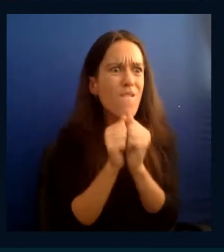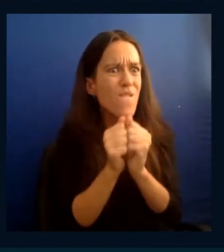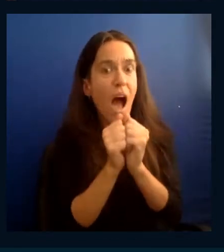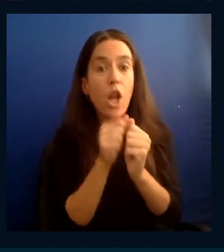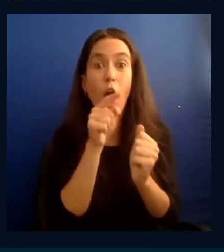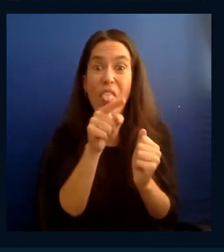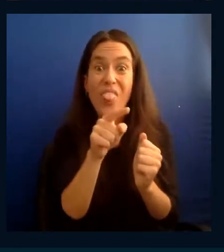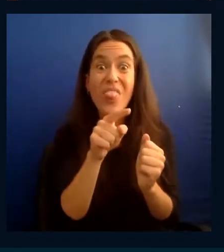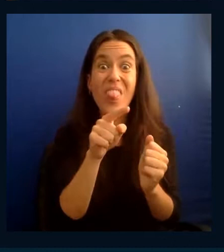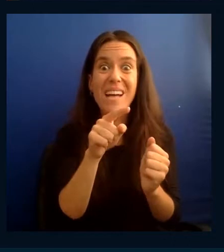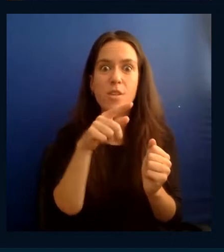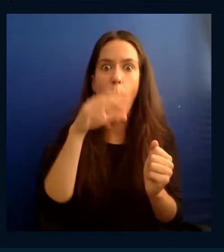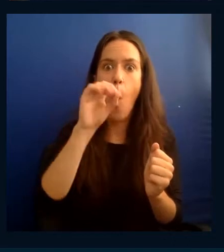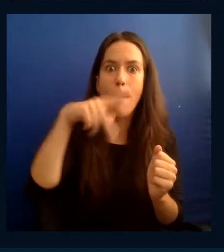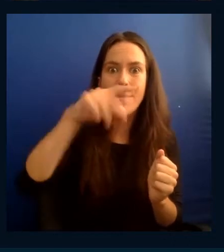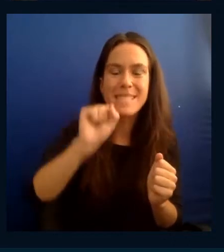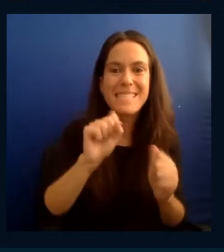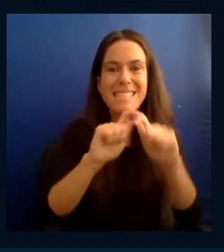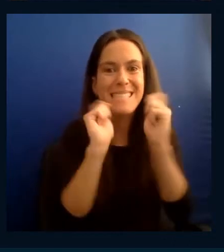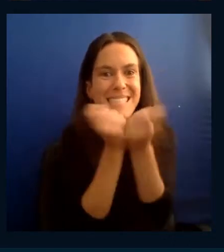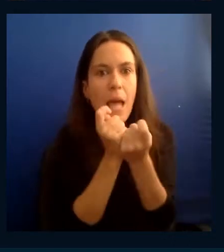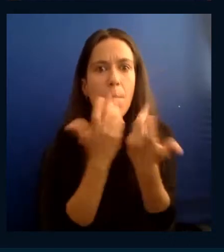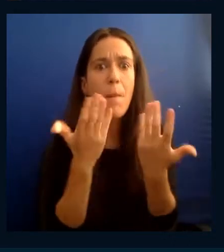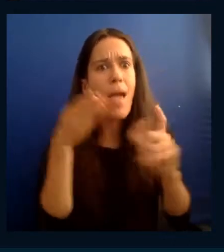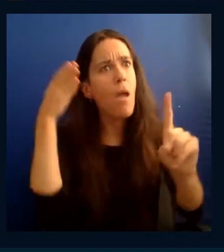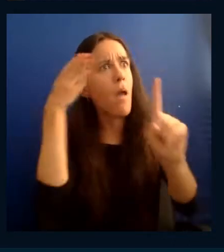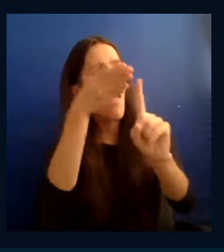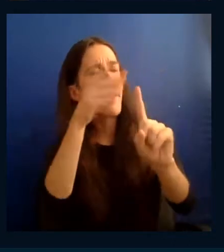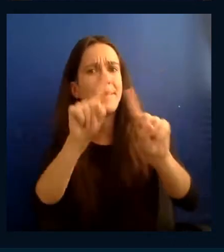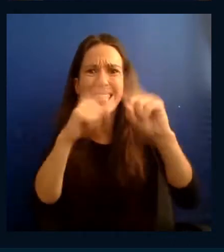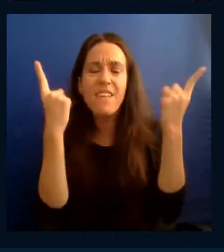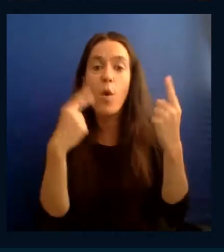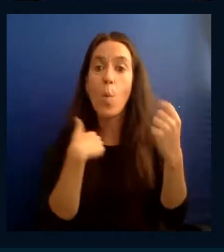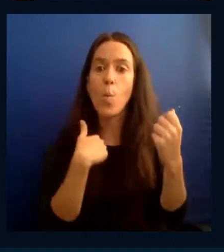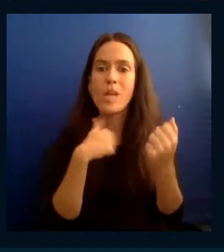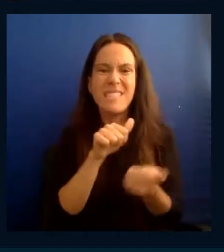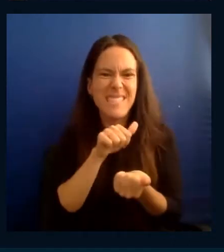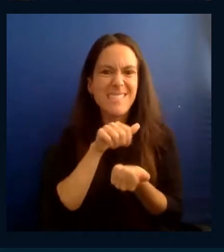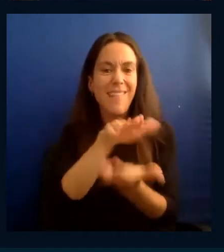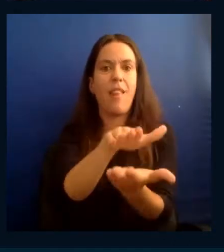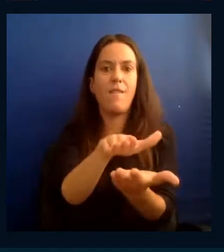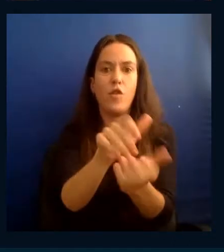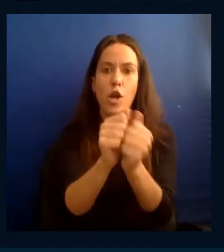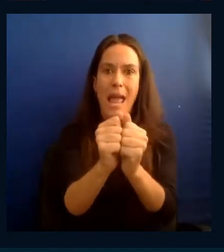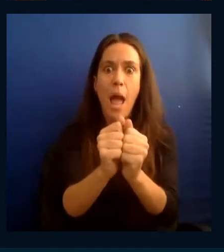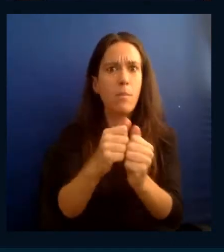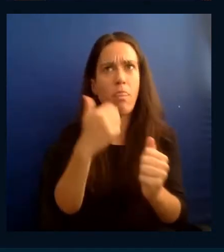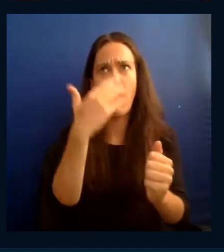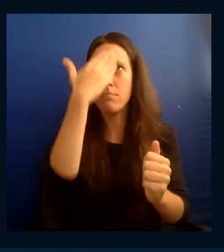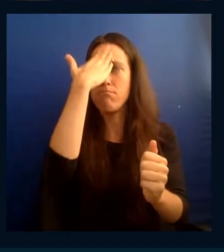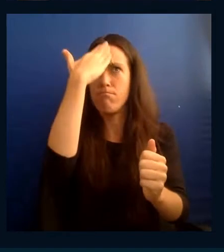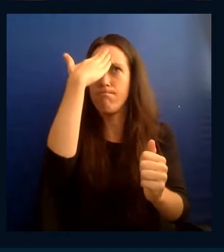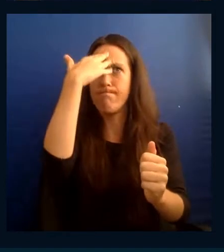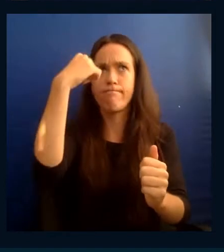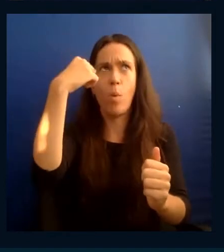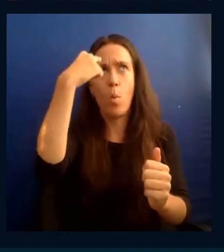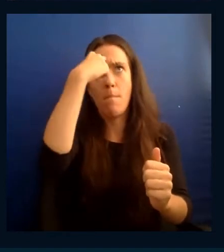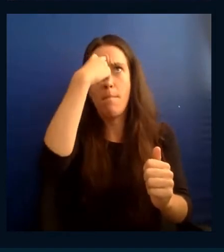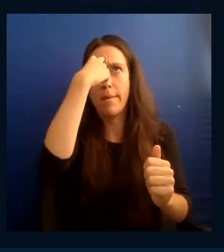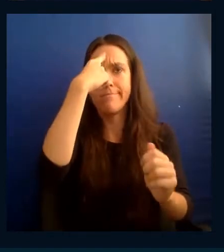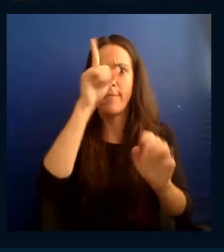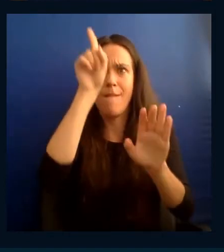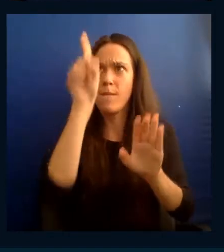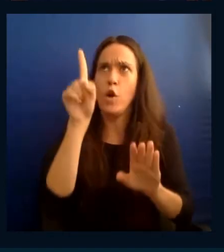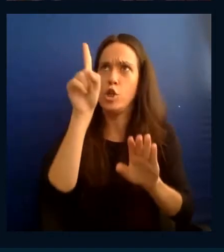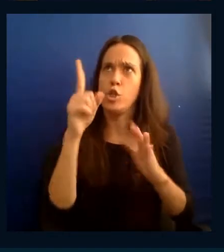teams and dev teams, we may have different objectives, but we know that we're delivering value to our end users, and we need to keep that at the forefront of our minds. And DevOps is no